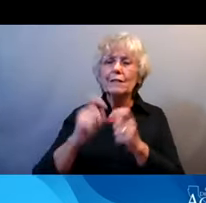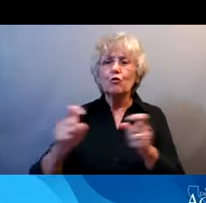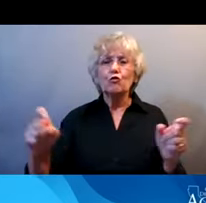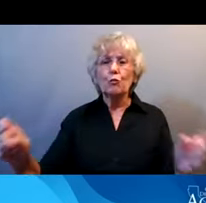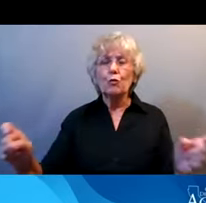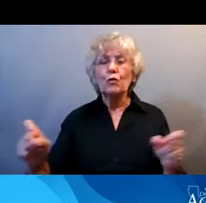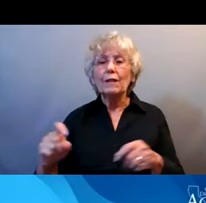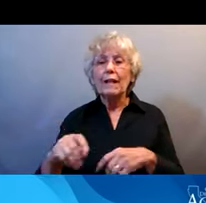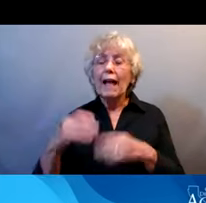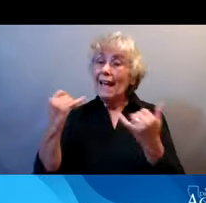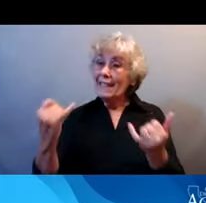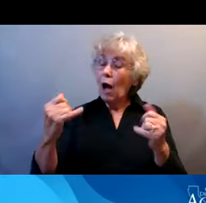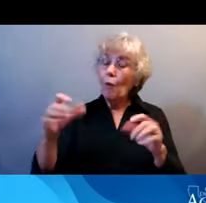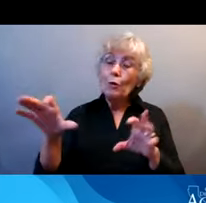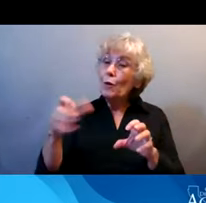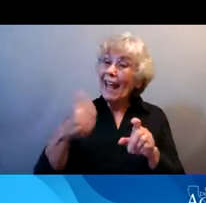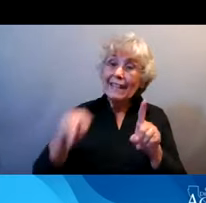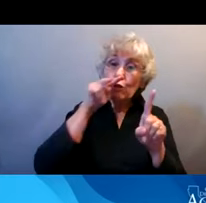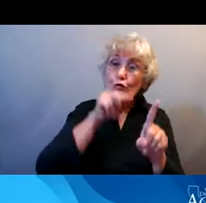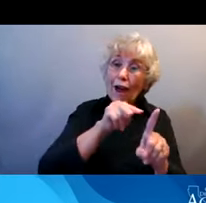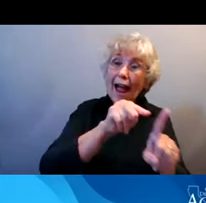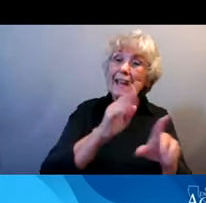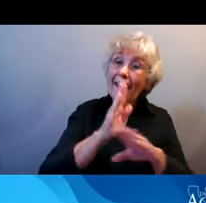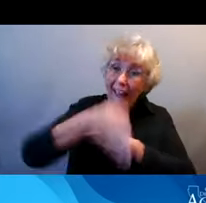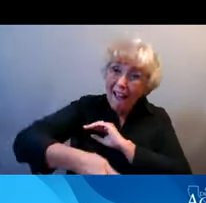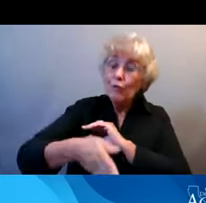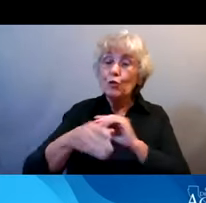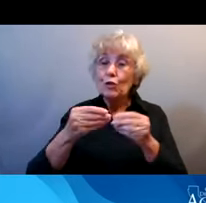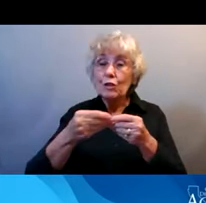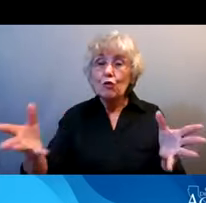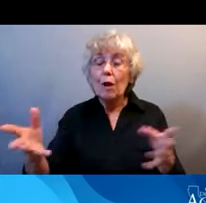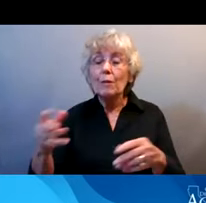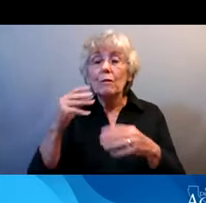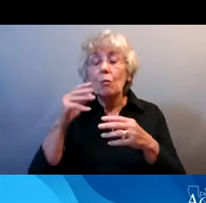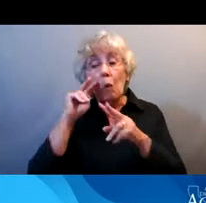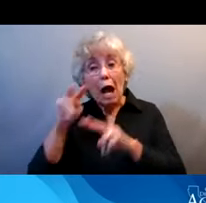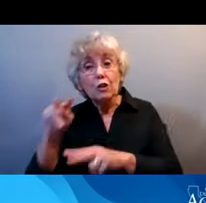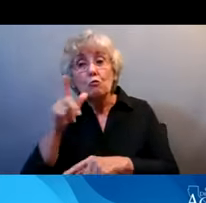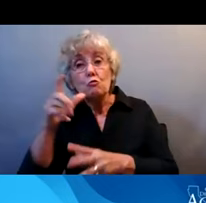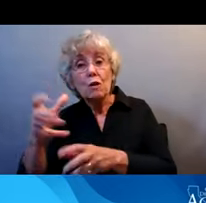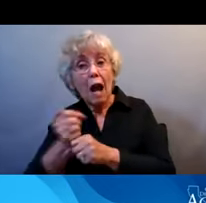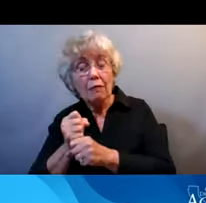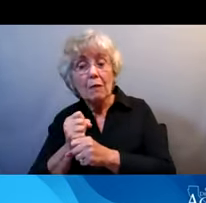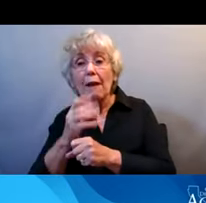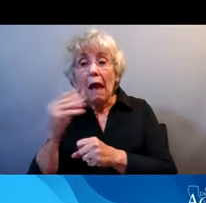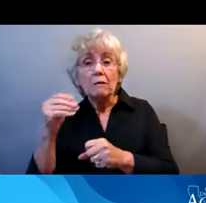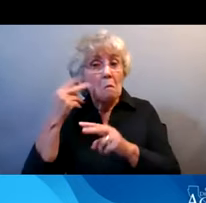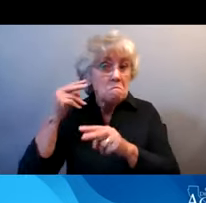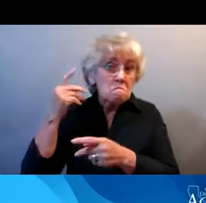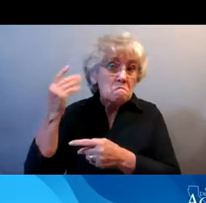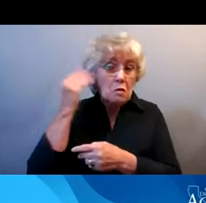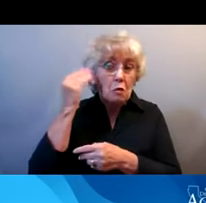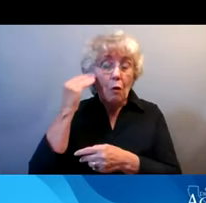any tracking now on the back end since they've been distributed, who got them, and whether there's been sort